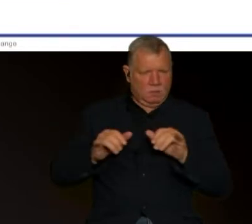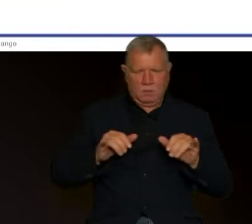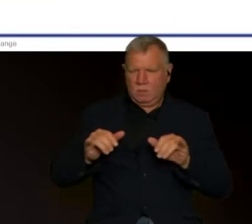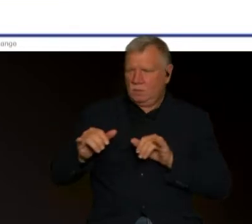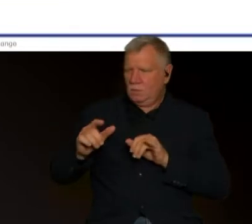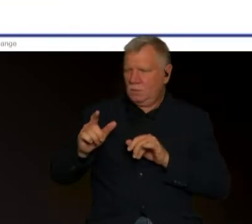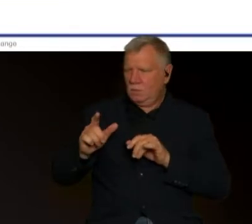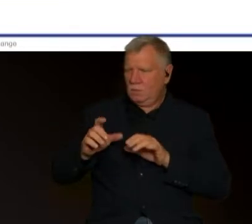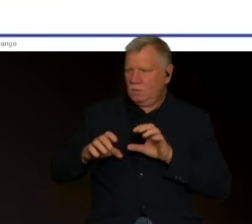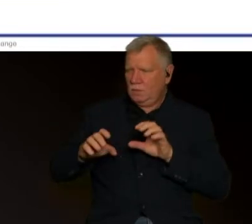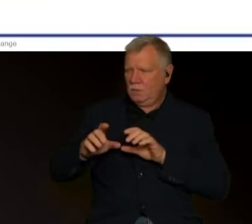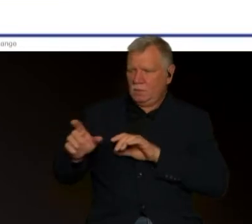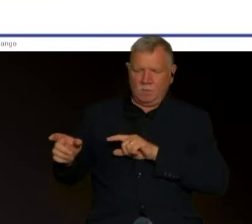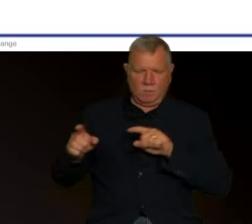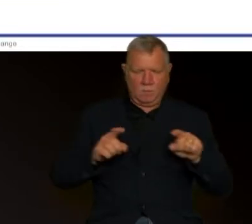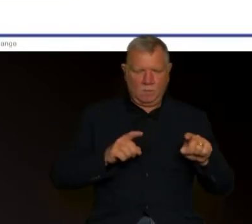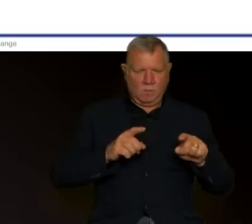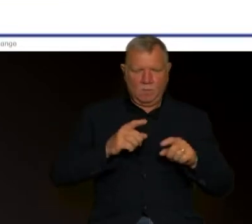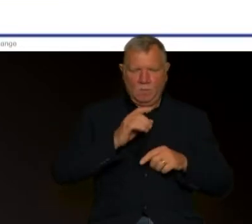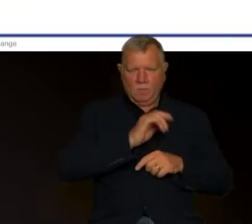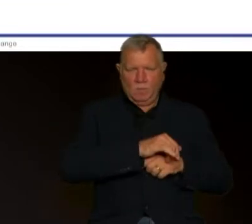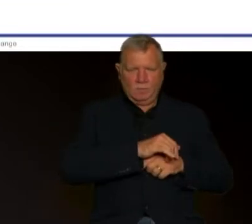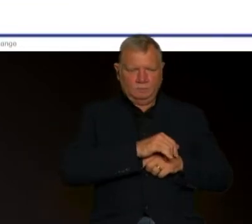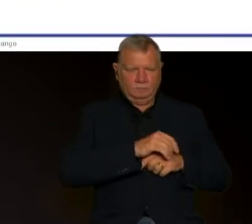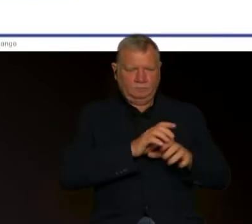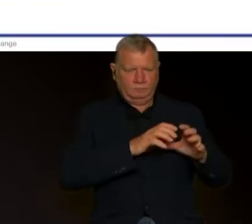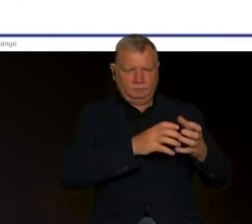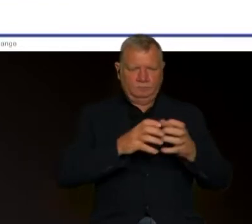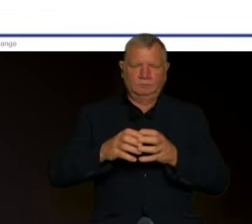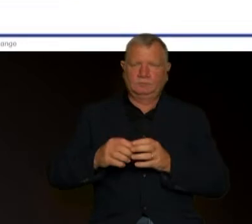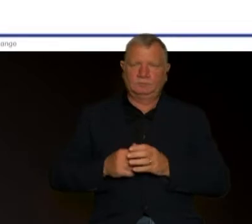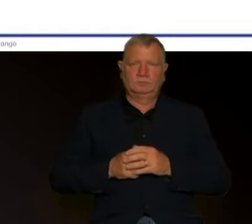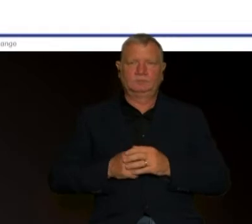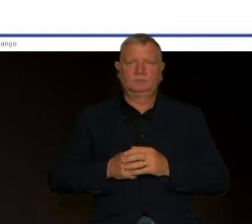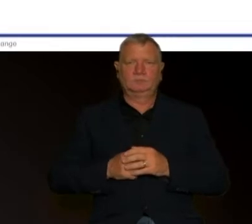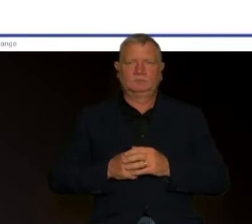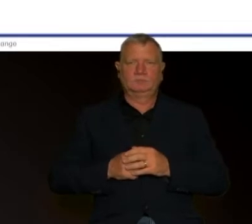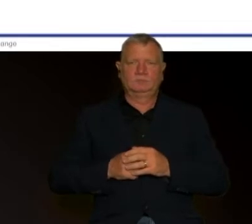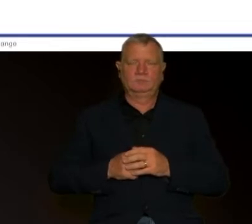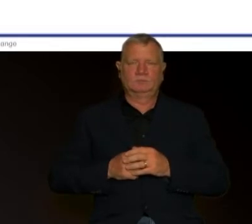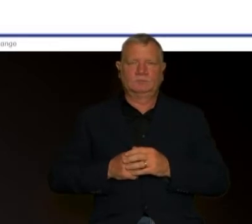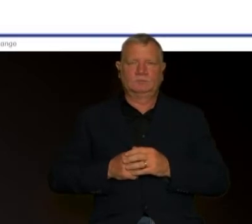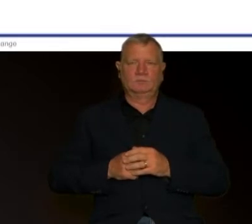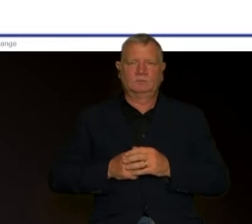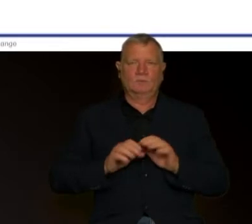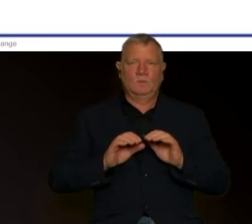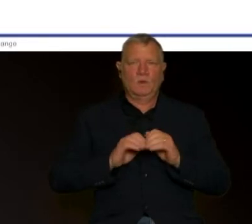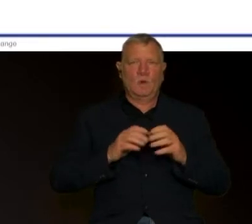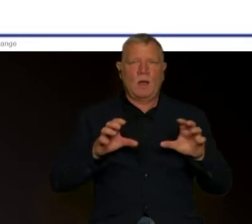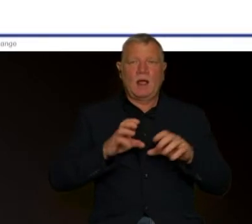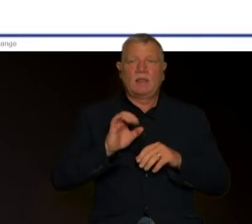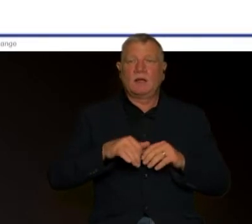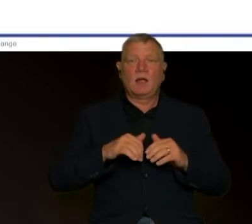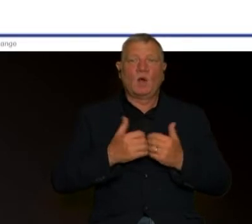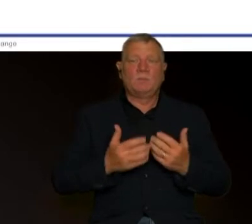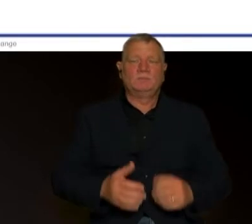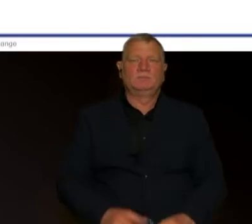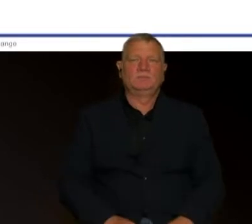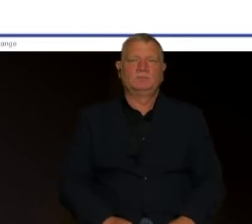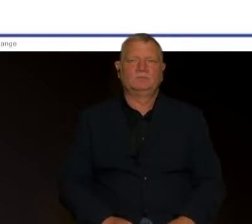pay? So that we can have scientific data regarding the classification system data. How was this